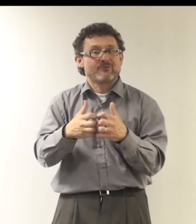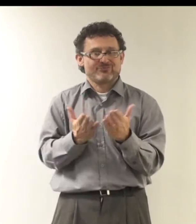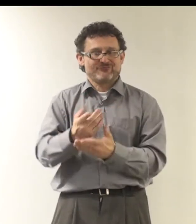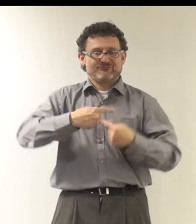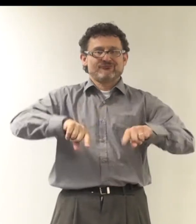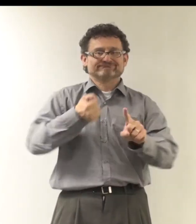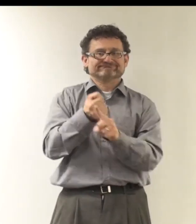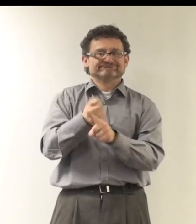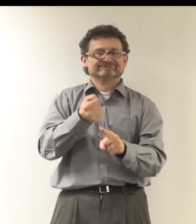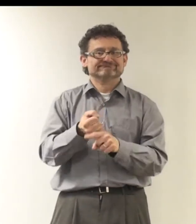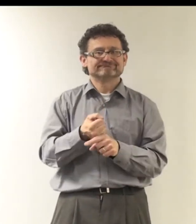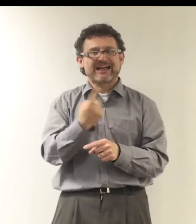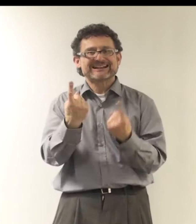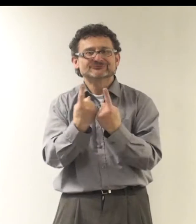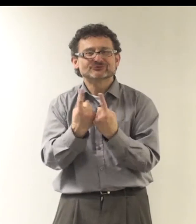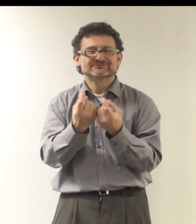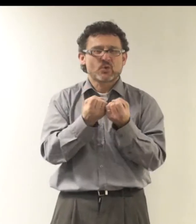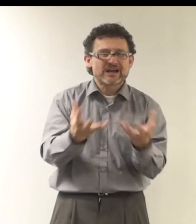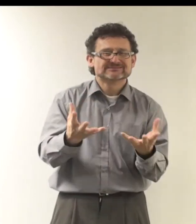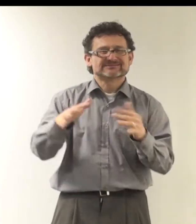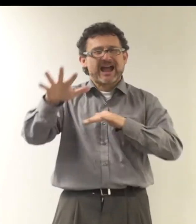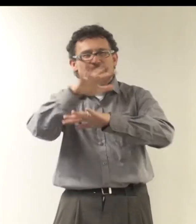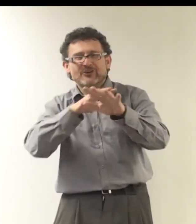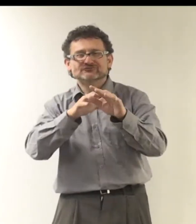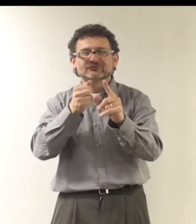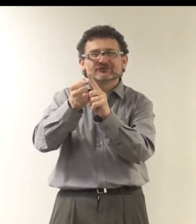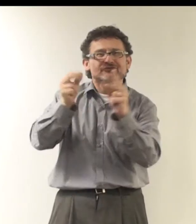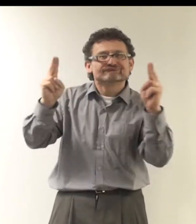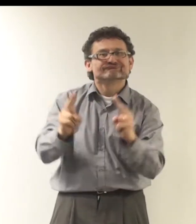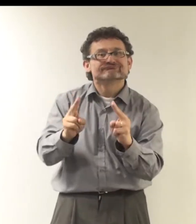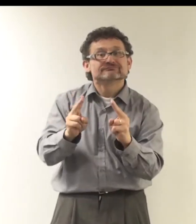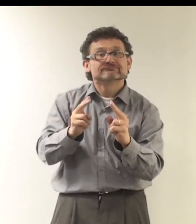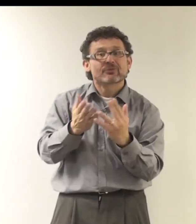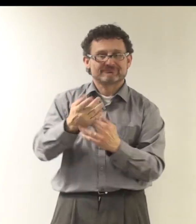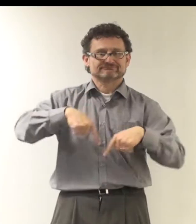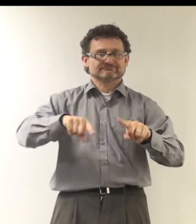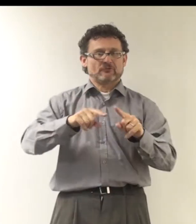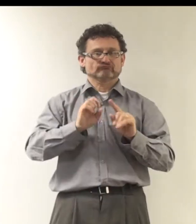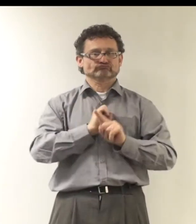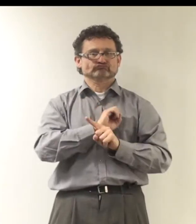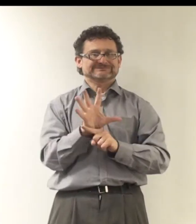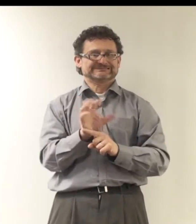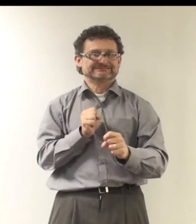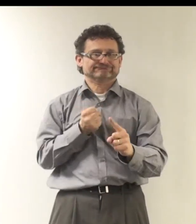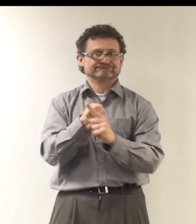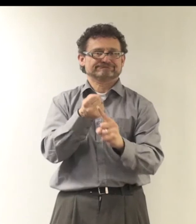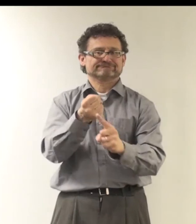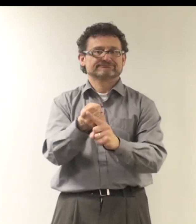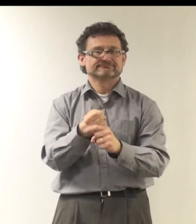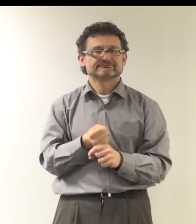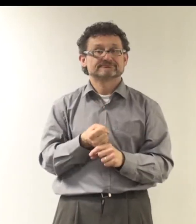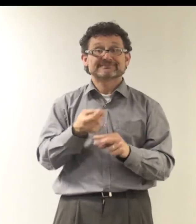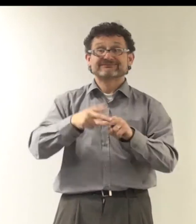our ideas were implemented. And the hard work of London Green activists has also made possible changes at local level as well, through our